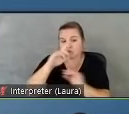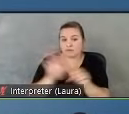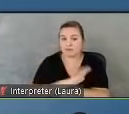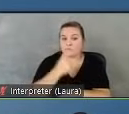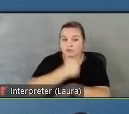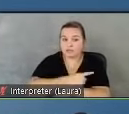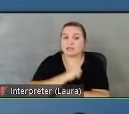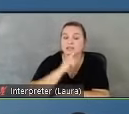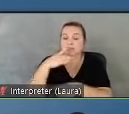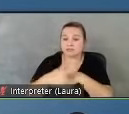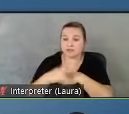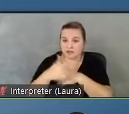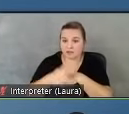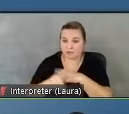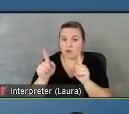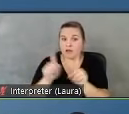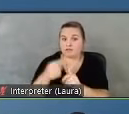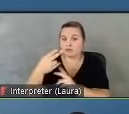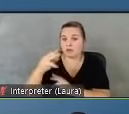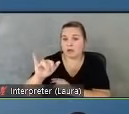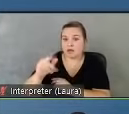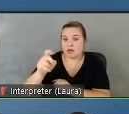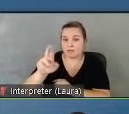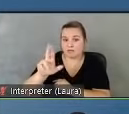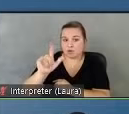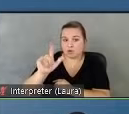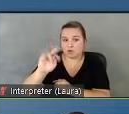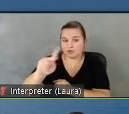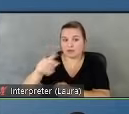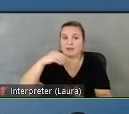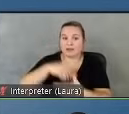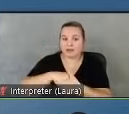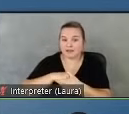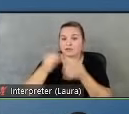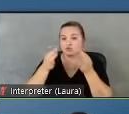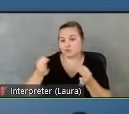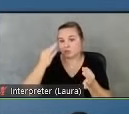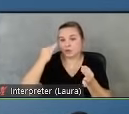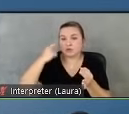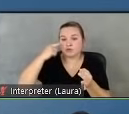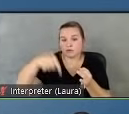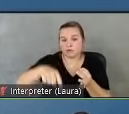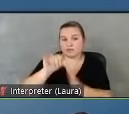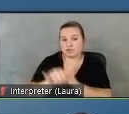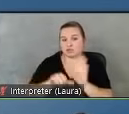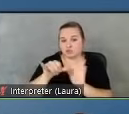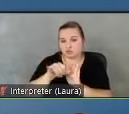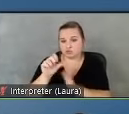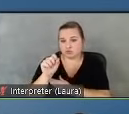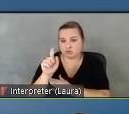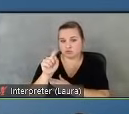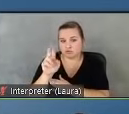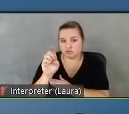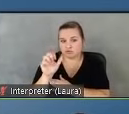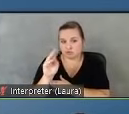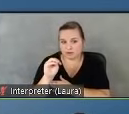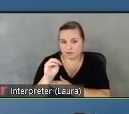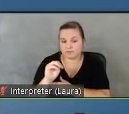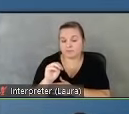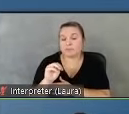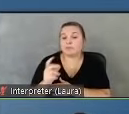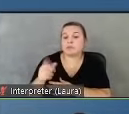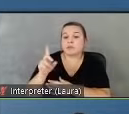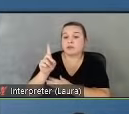is available as a hyperlink in the description for this YouTube stream. As Dr.